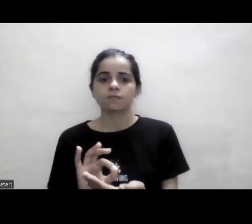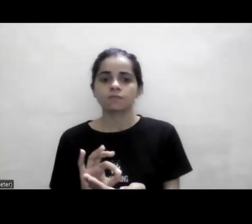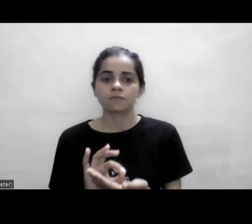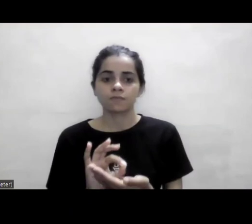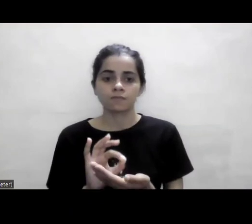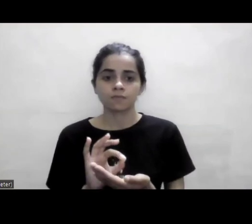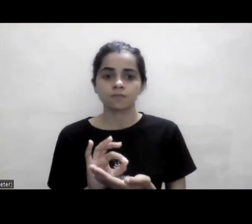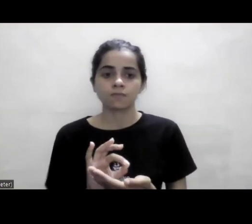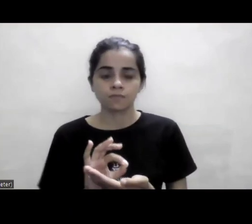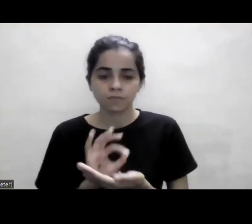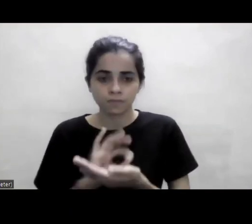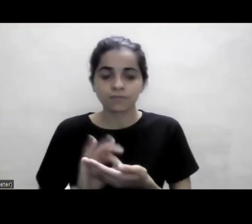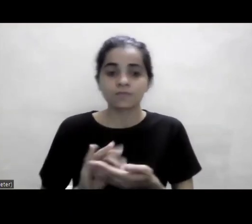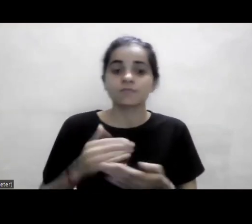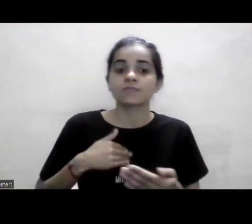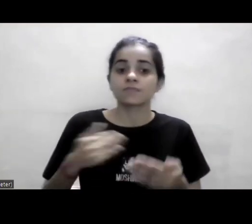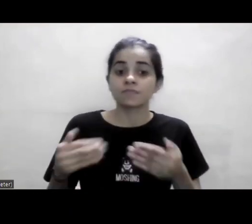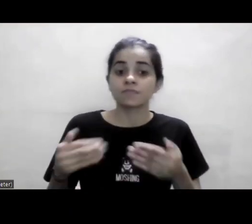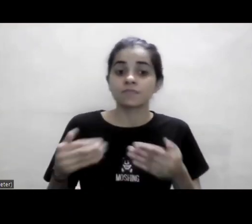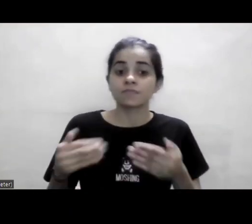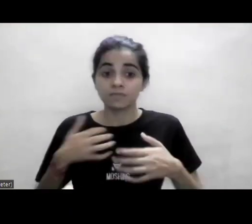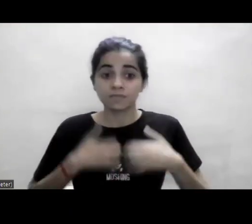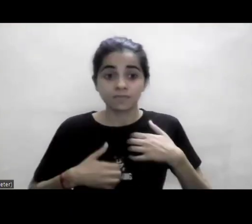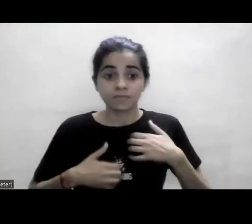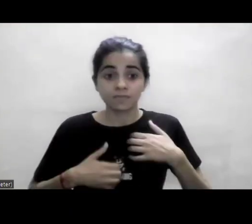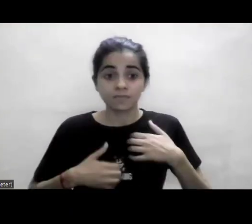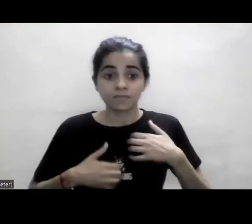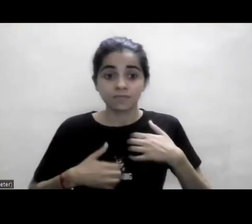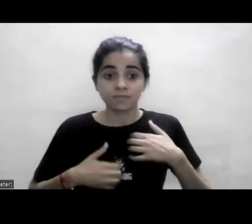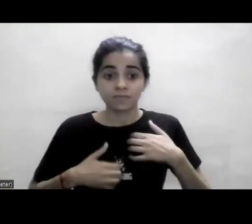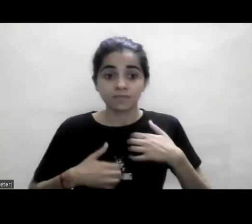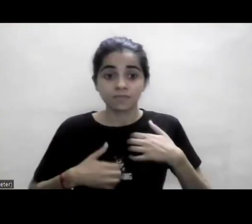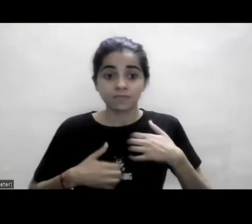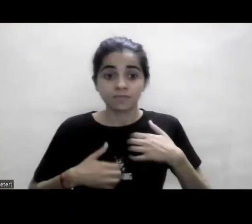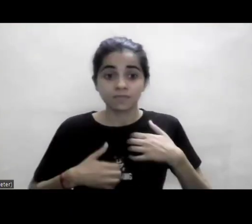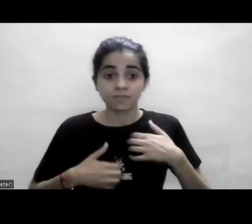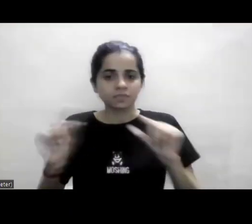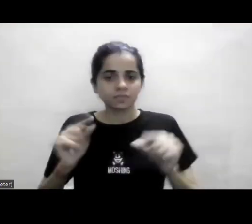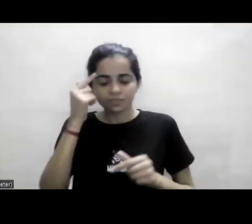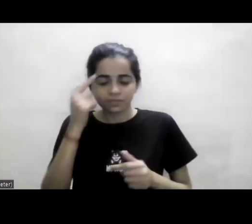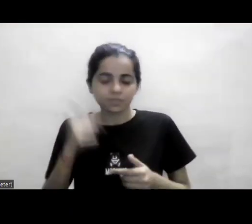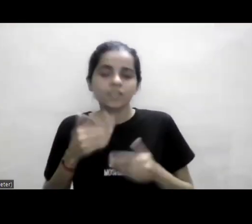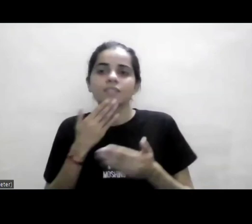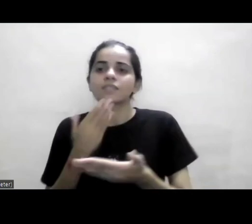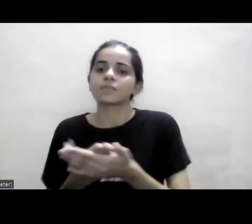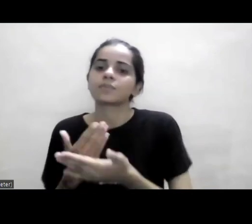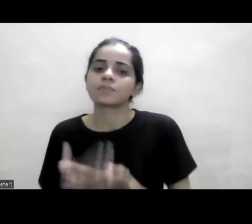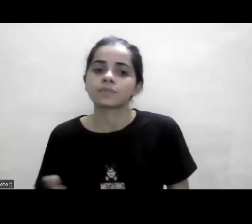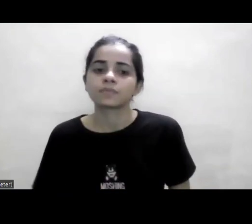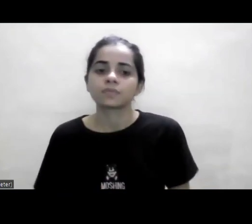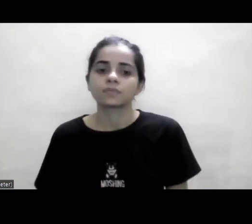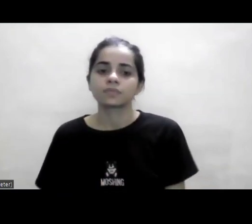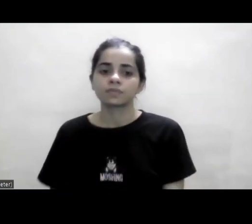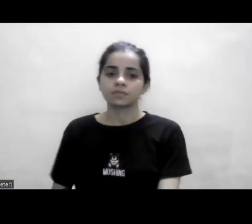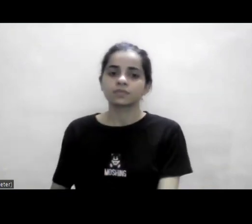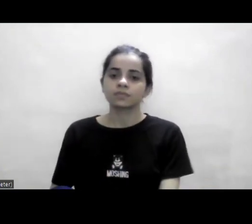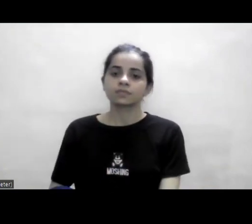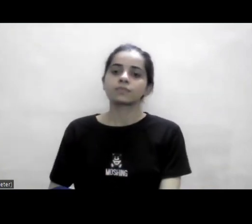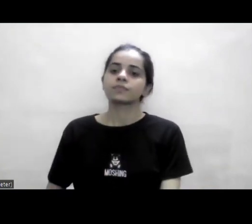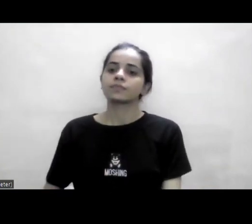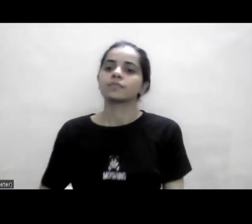it's so nice to see that, you were actually thinking on these lines. Thank you so much. Anna?